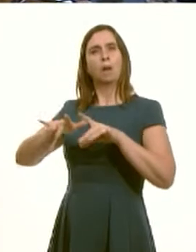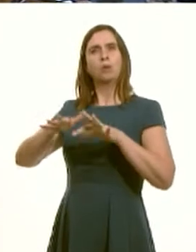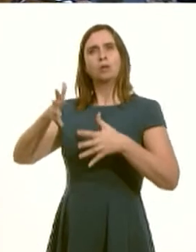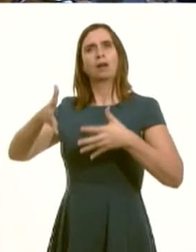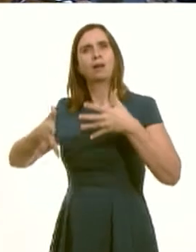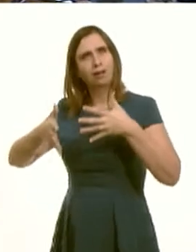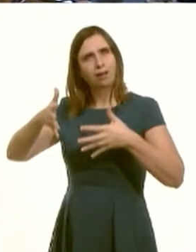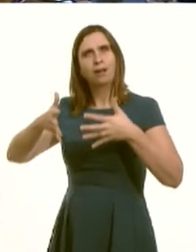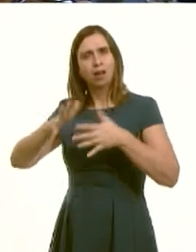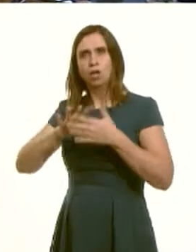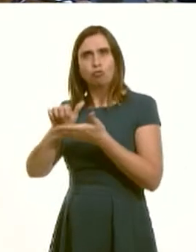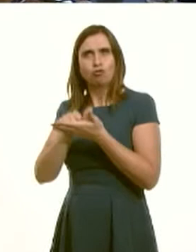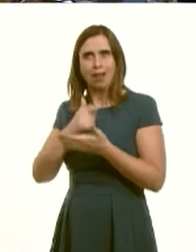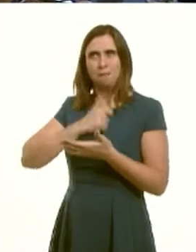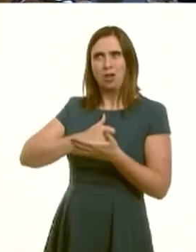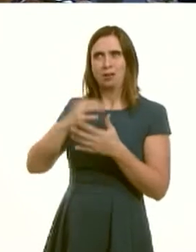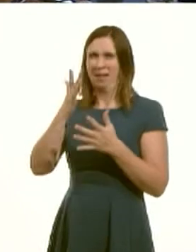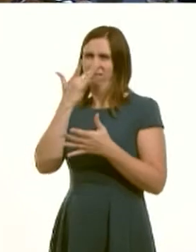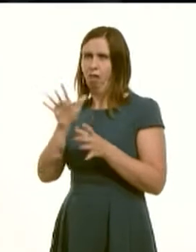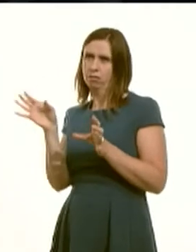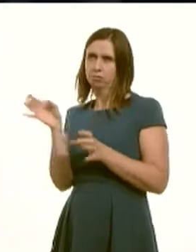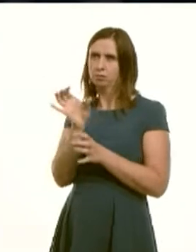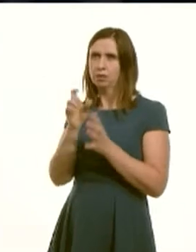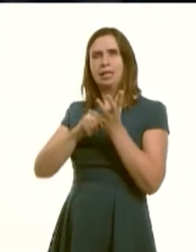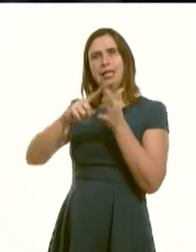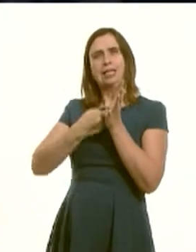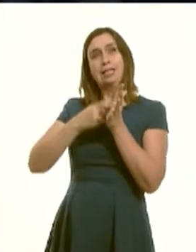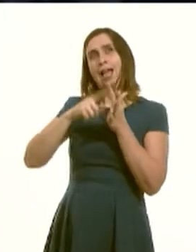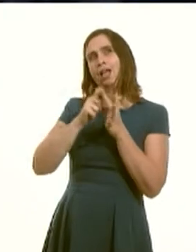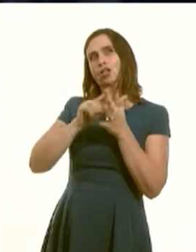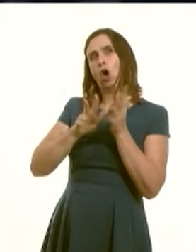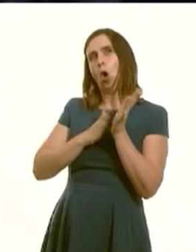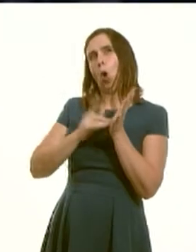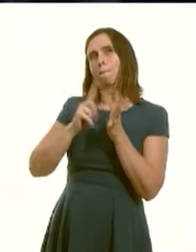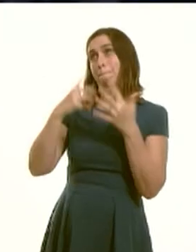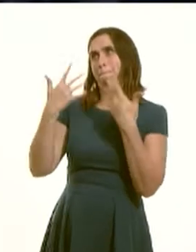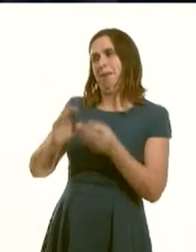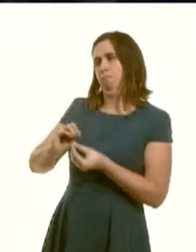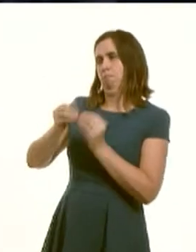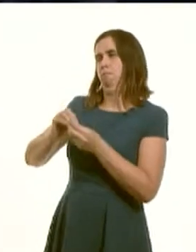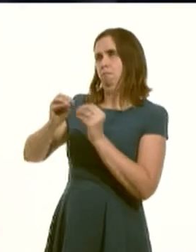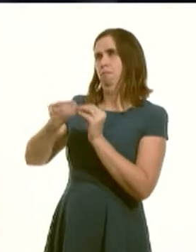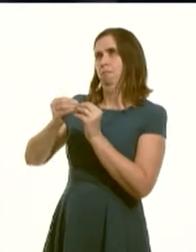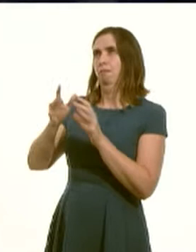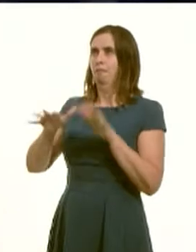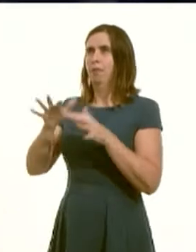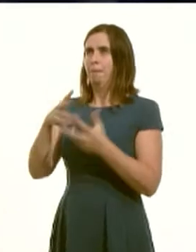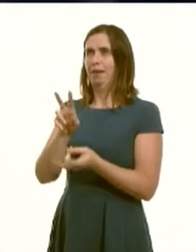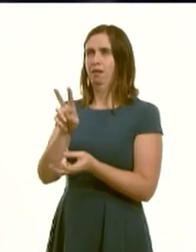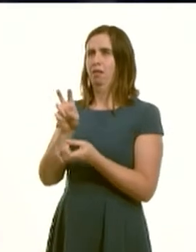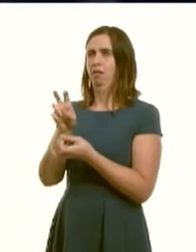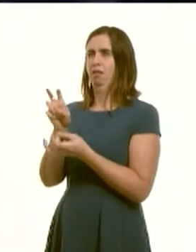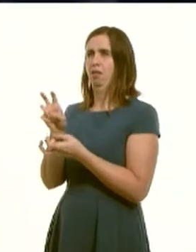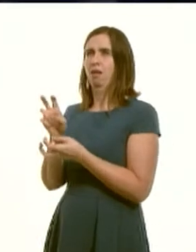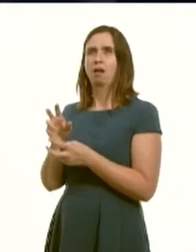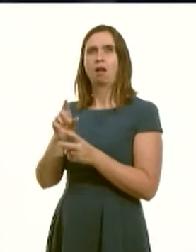Hom to identify paedophiles who use online chat rooms, has secured its first conviction. That man was an